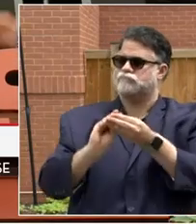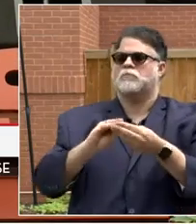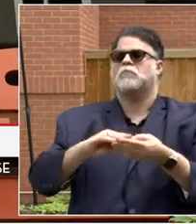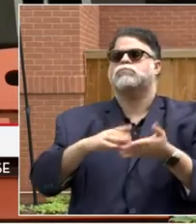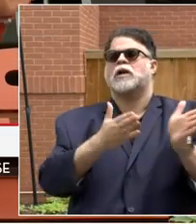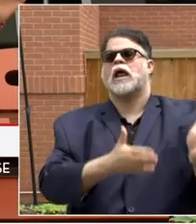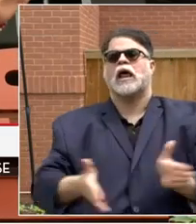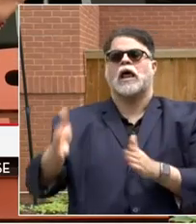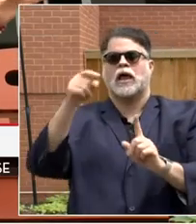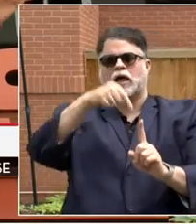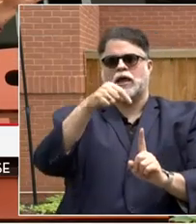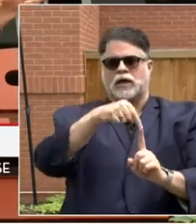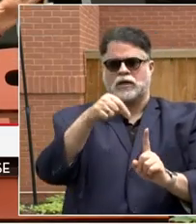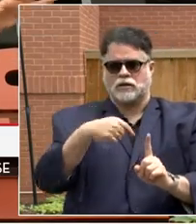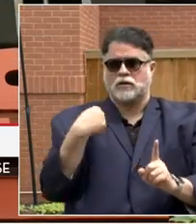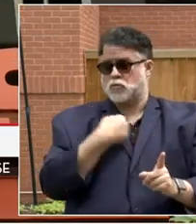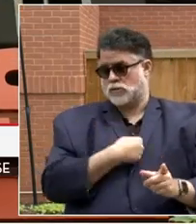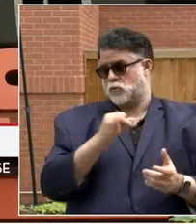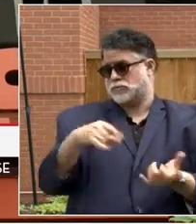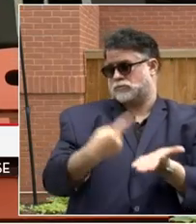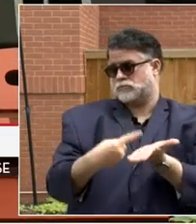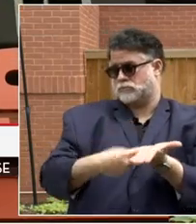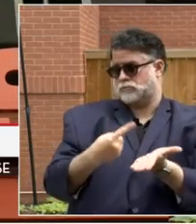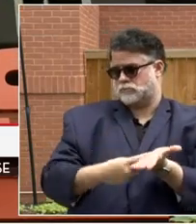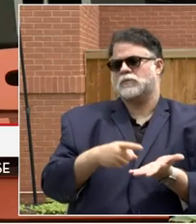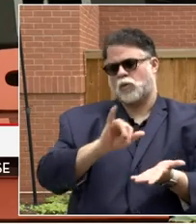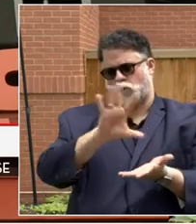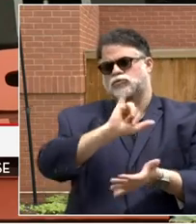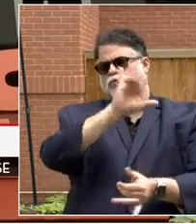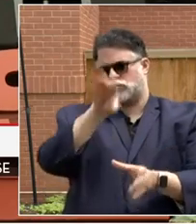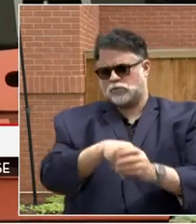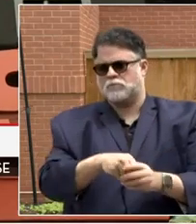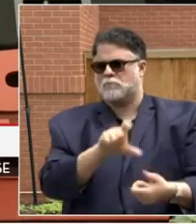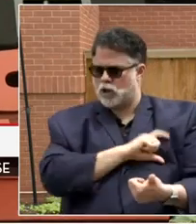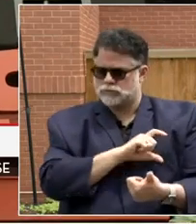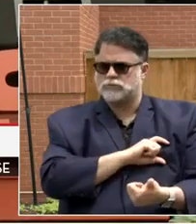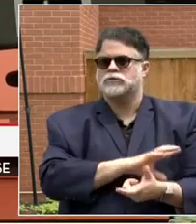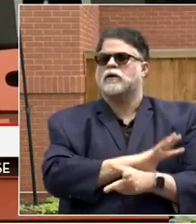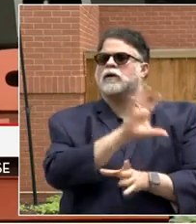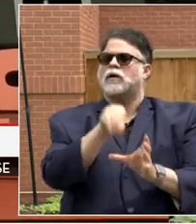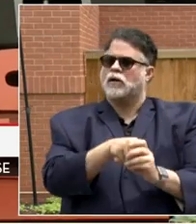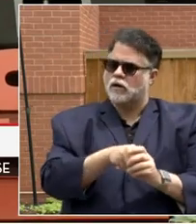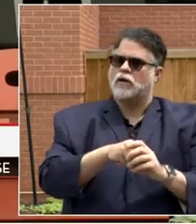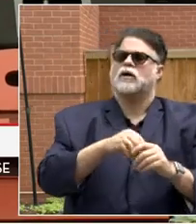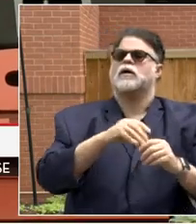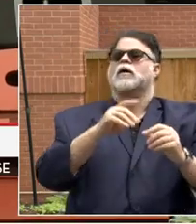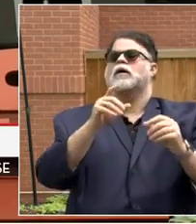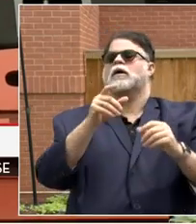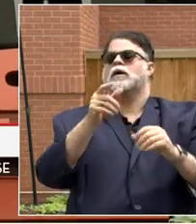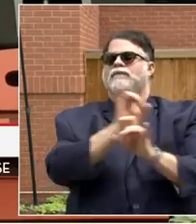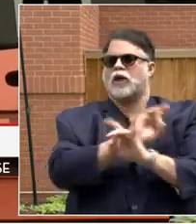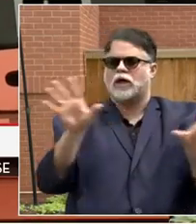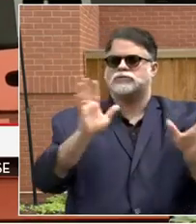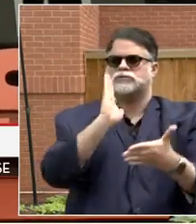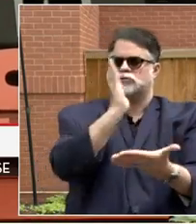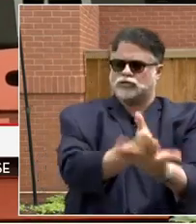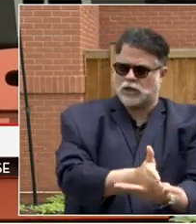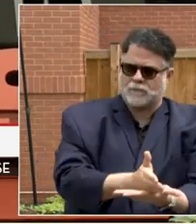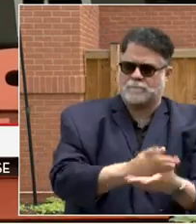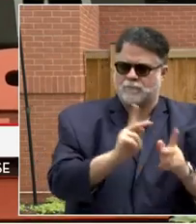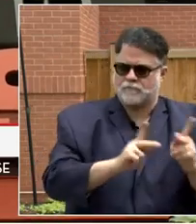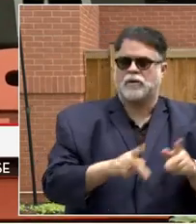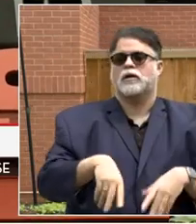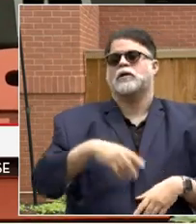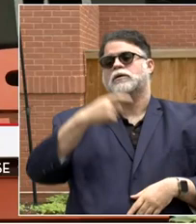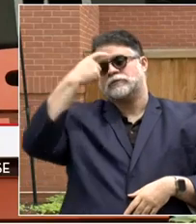talking about. That includes law enforcement, that includes violence prevention, that includes trauma services, and it includes